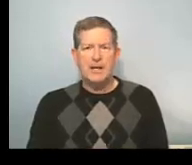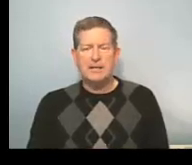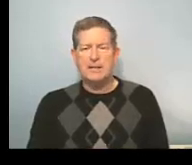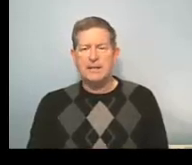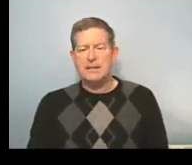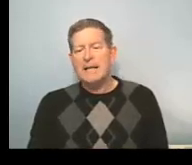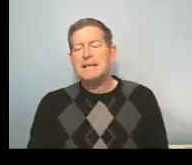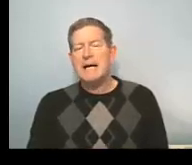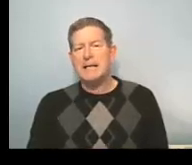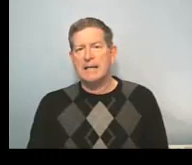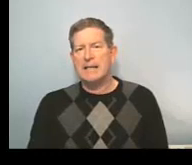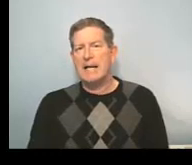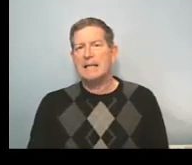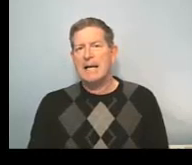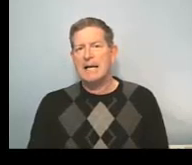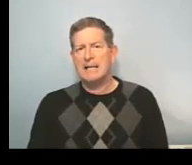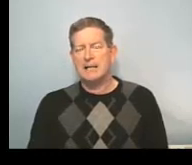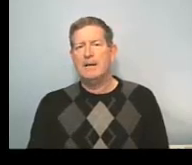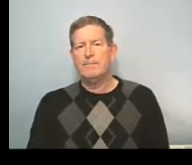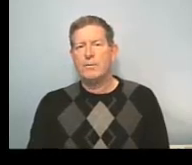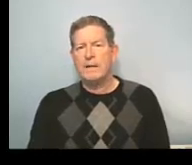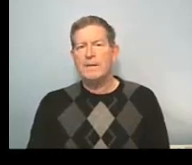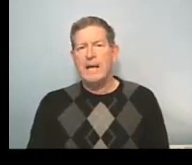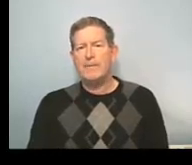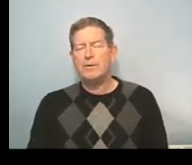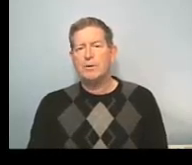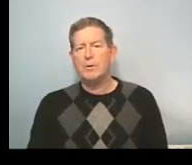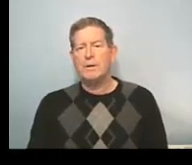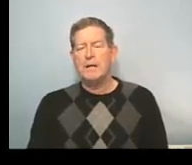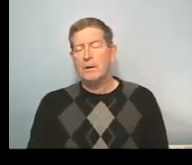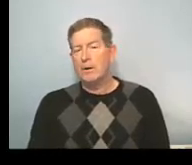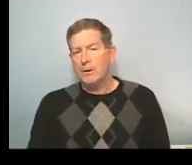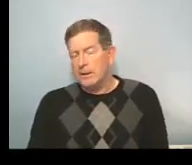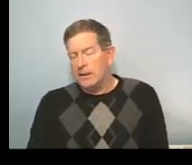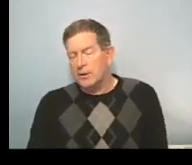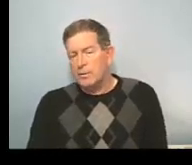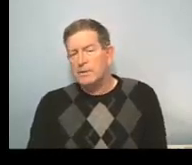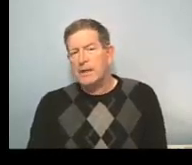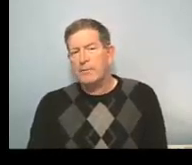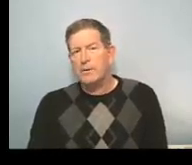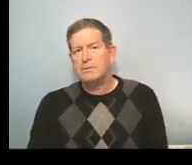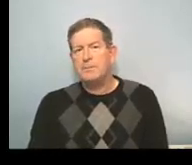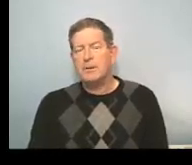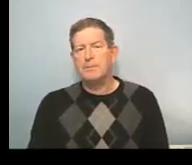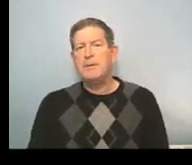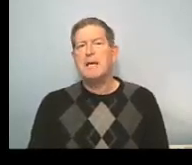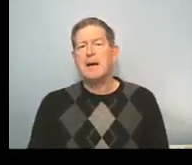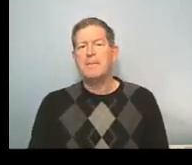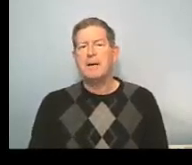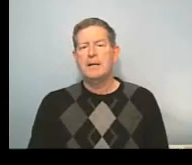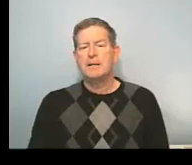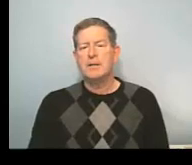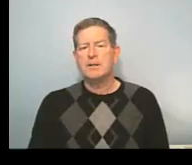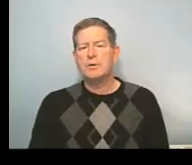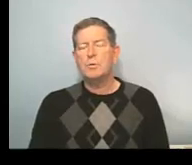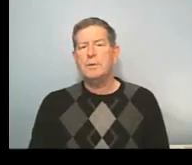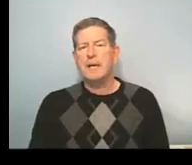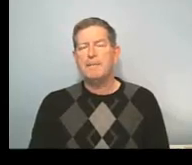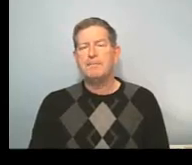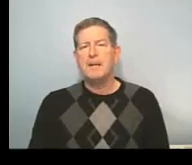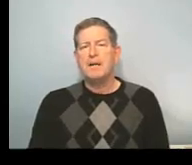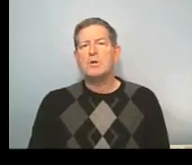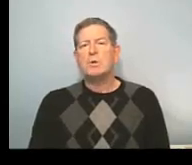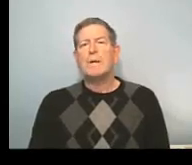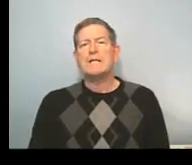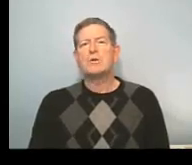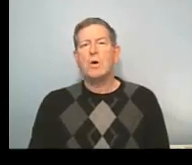changes. It's la tarde, de la tarde, for in the afternoon. Or in English, we'd say, of course, p.m. It's 2